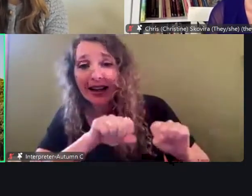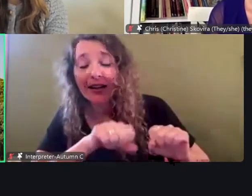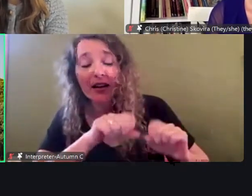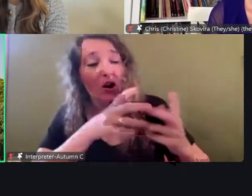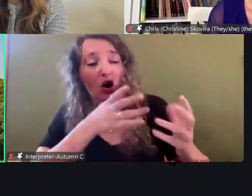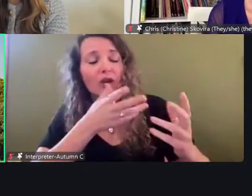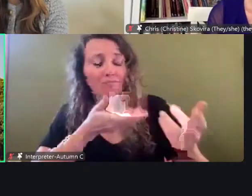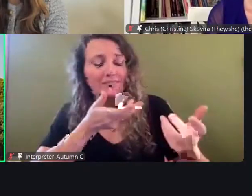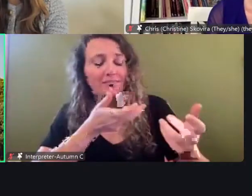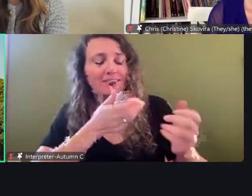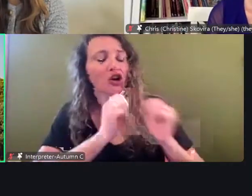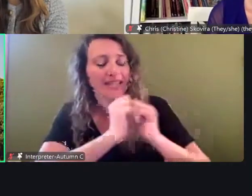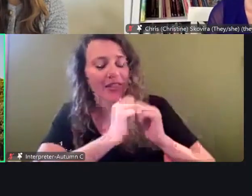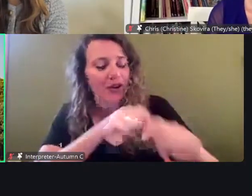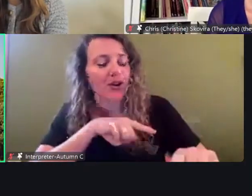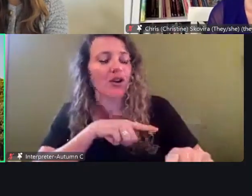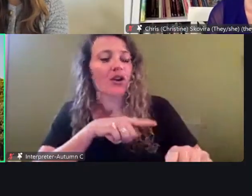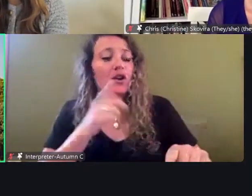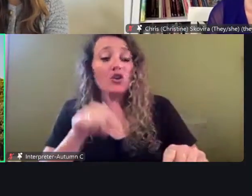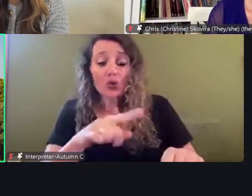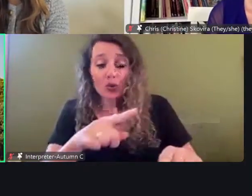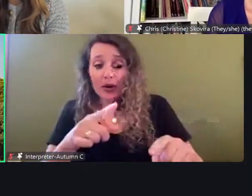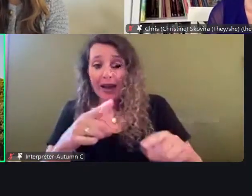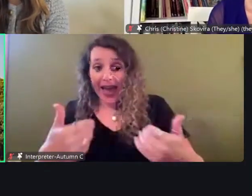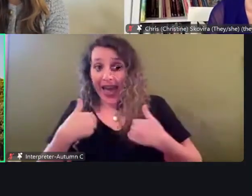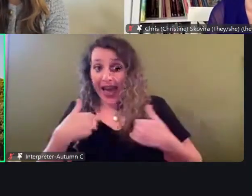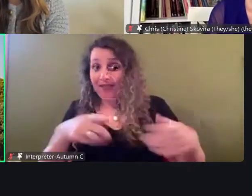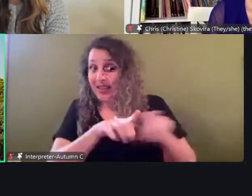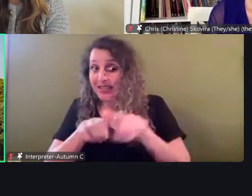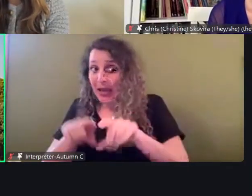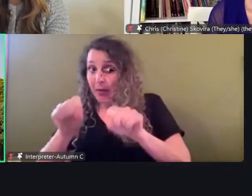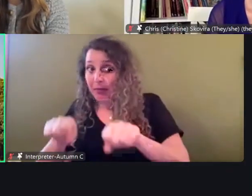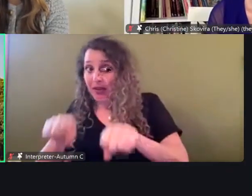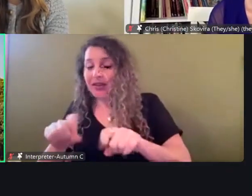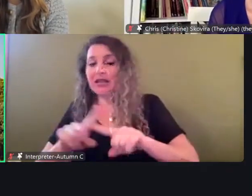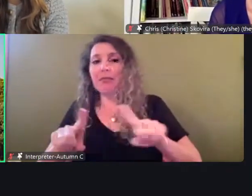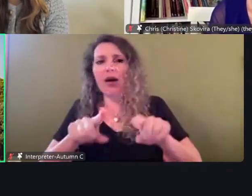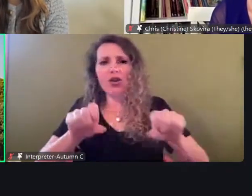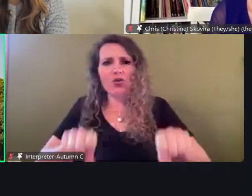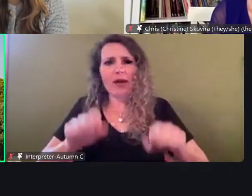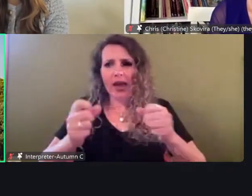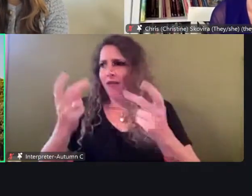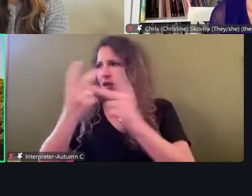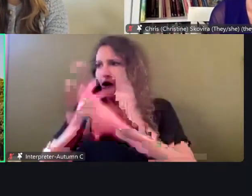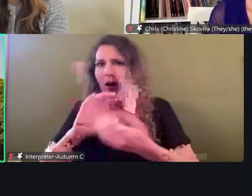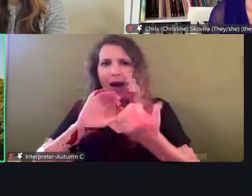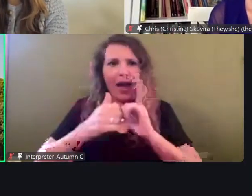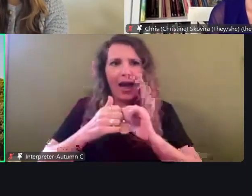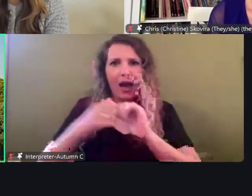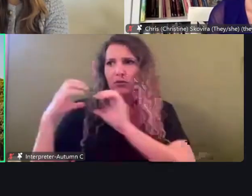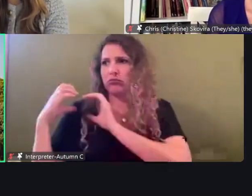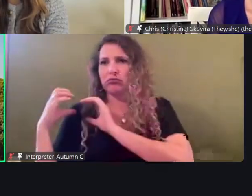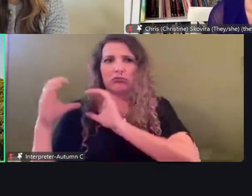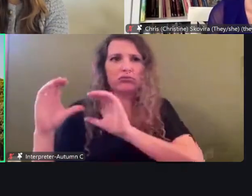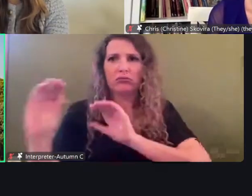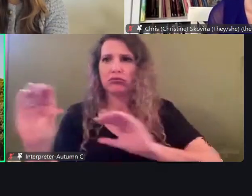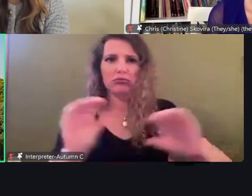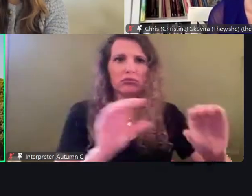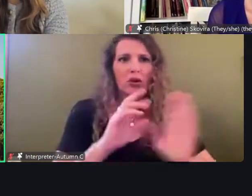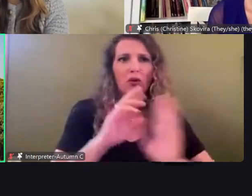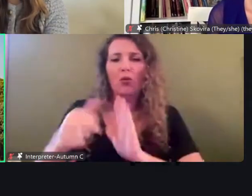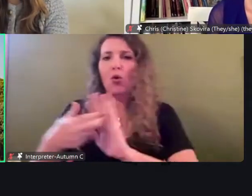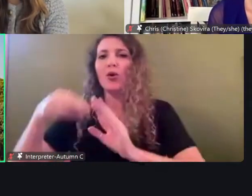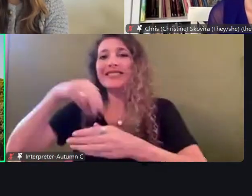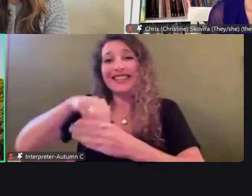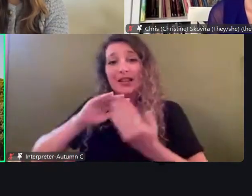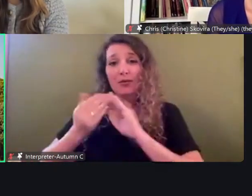here. But do you see how you divide what your role can be in this community? And then they start unpacking that. And then you